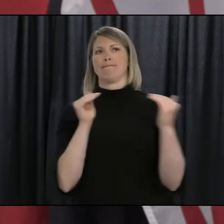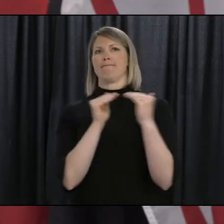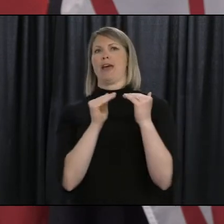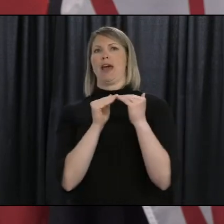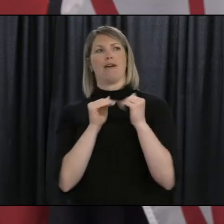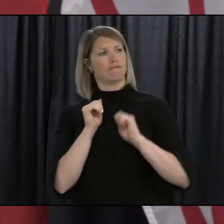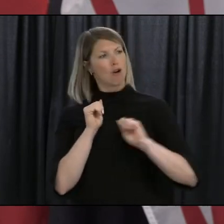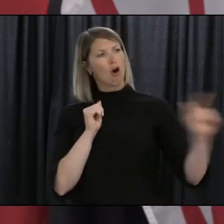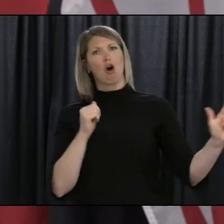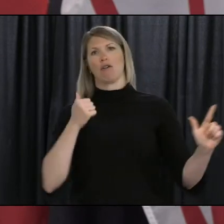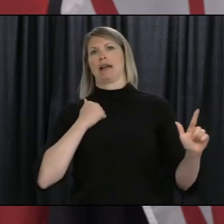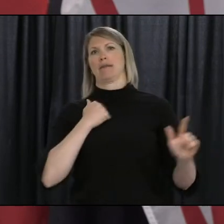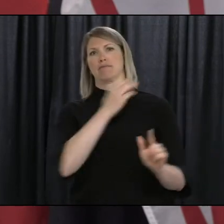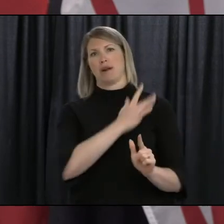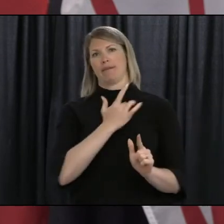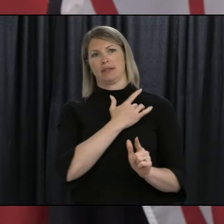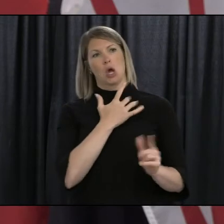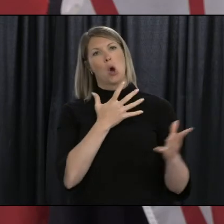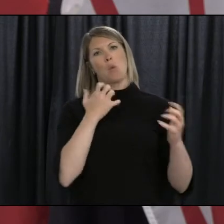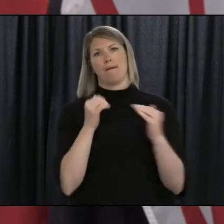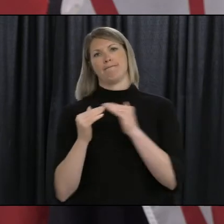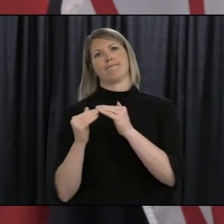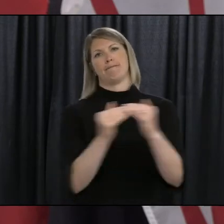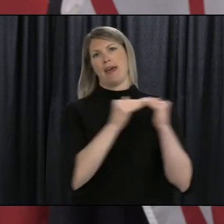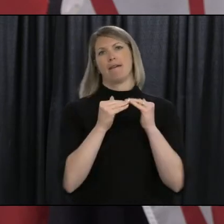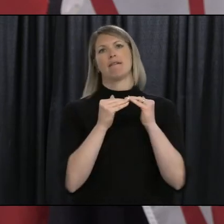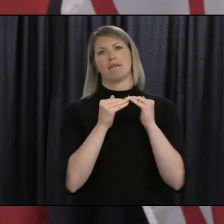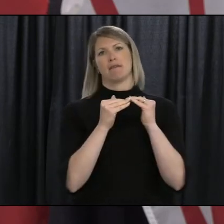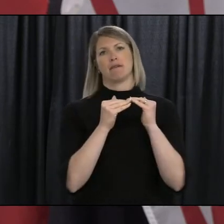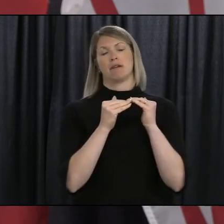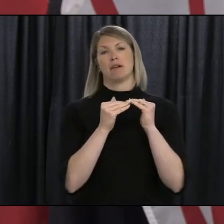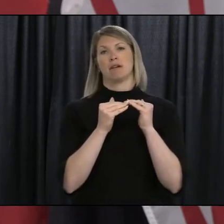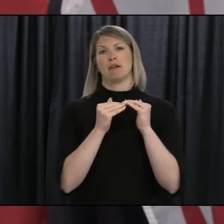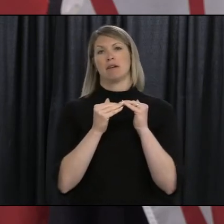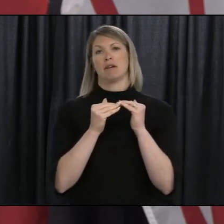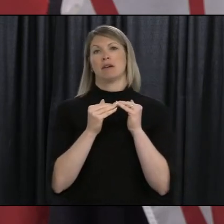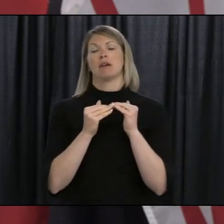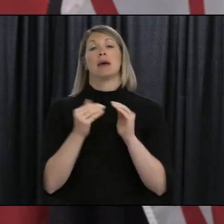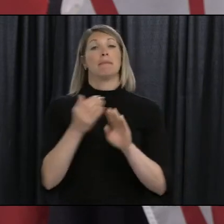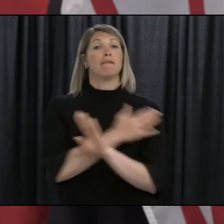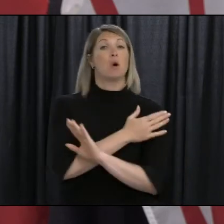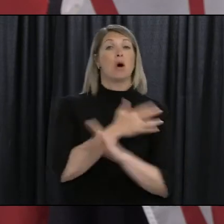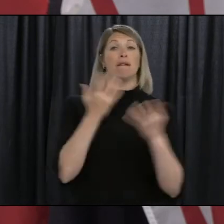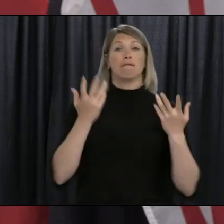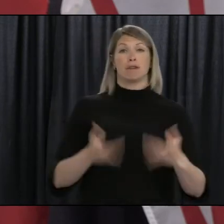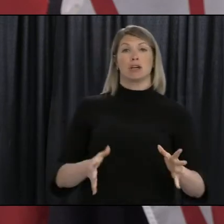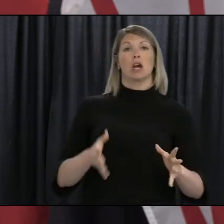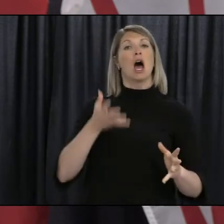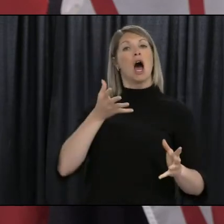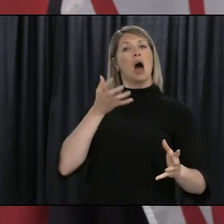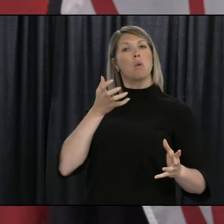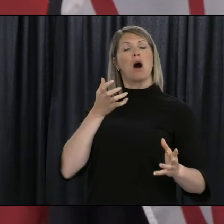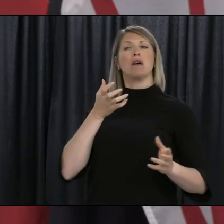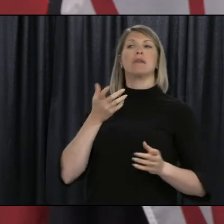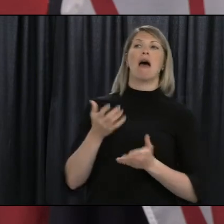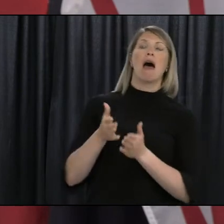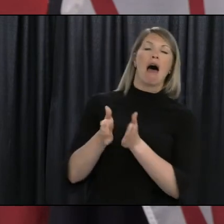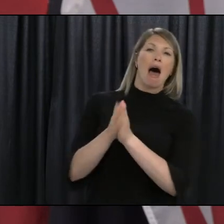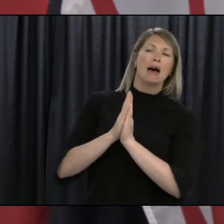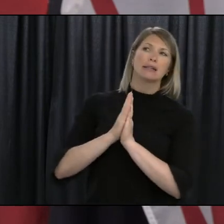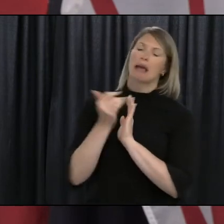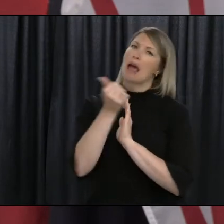In conclusion, we are prepared to work with stakeholders, to work with opposition parties,